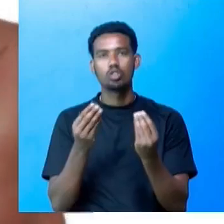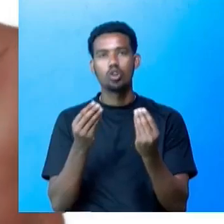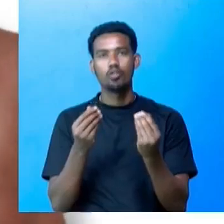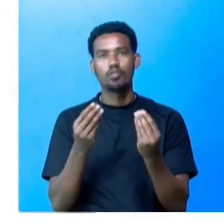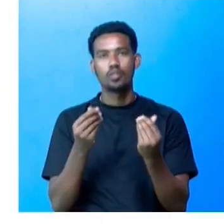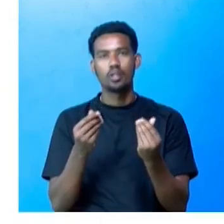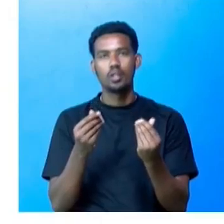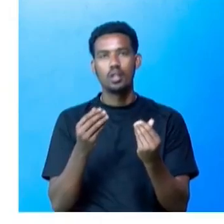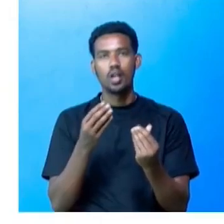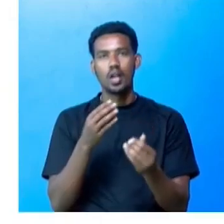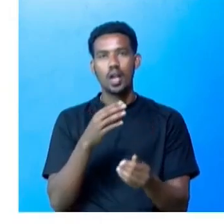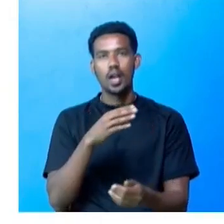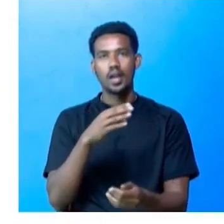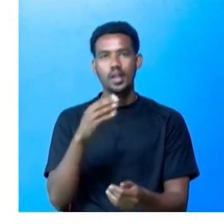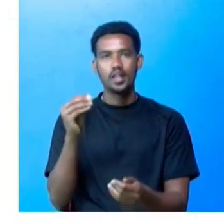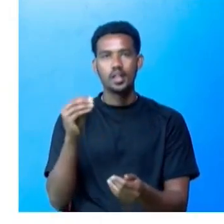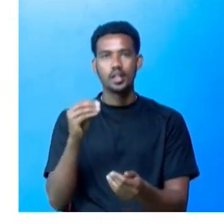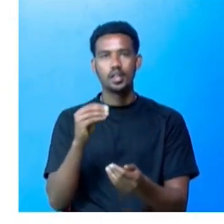purring